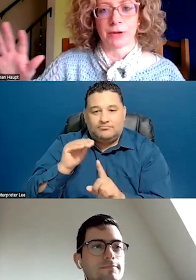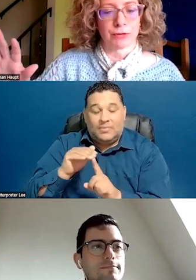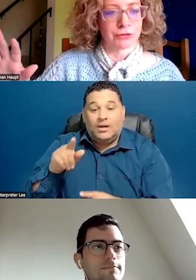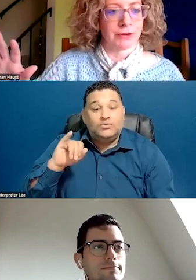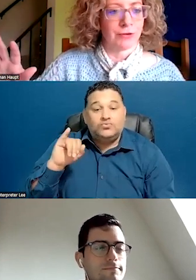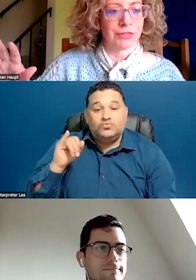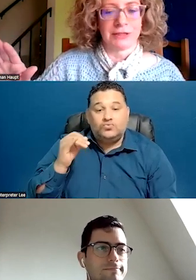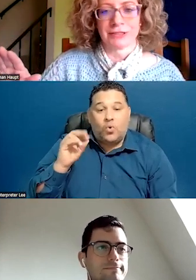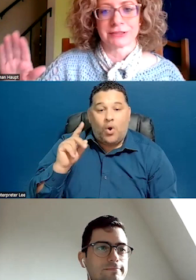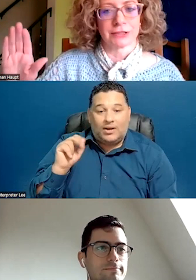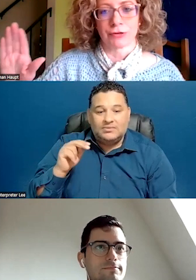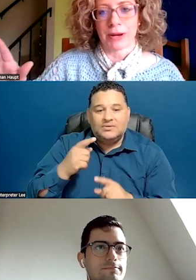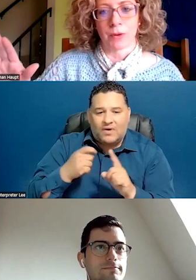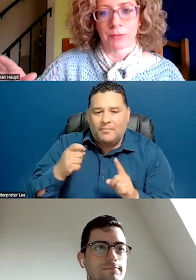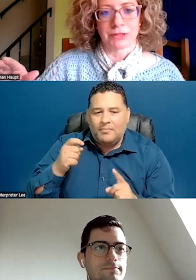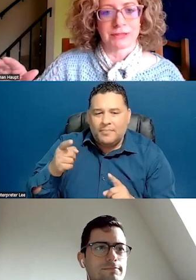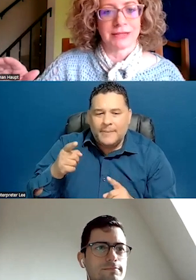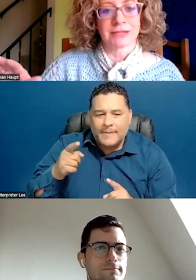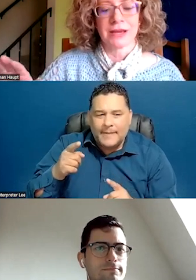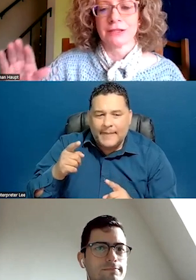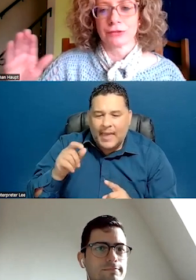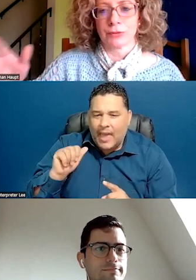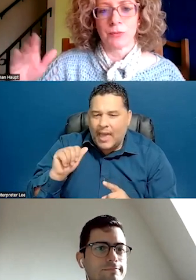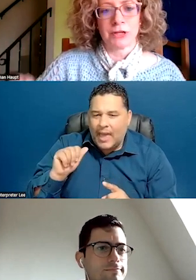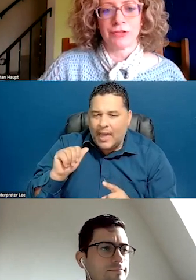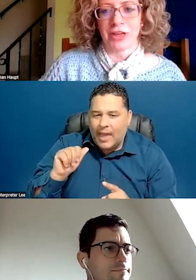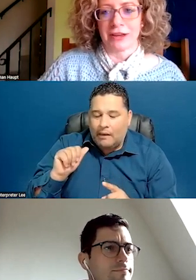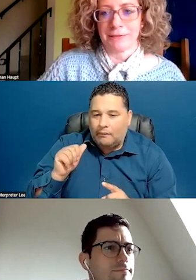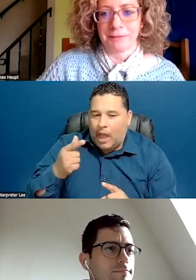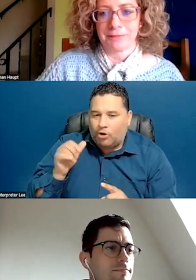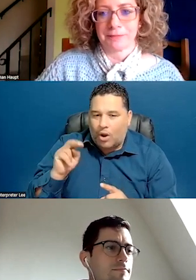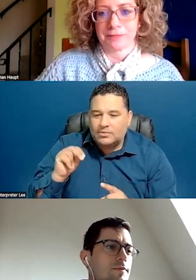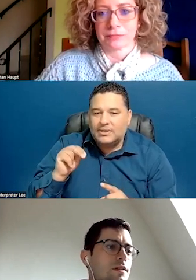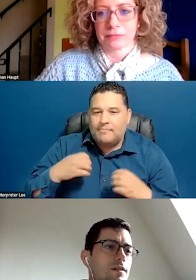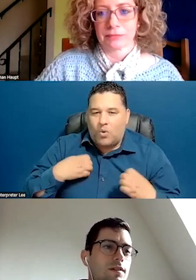from Vibrant Emotional Health, and he just does great work with the states. So Jordan, what do you think?